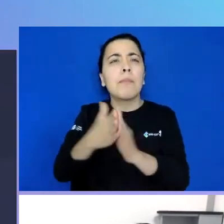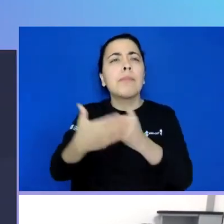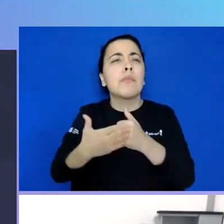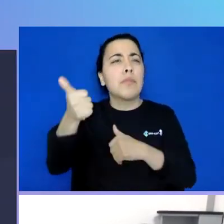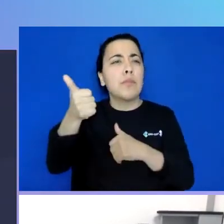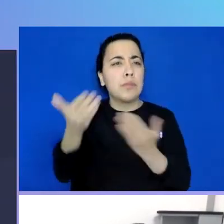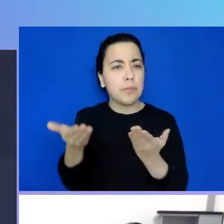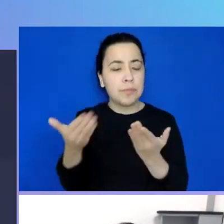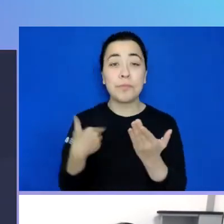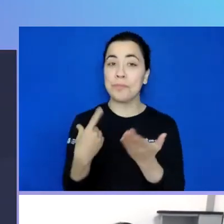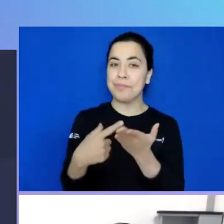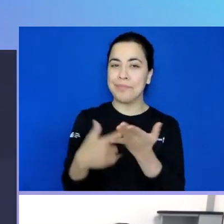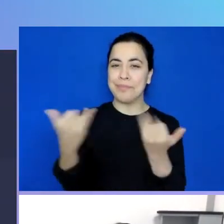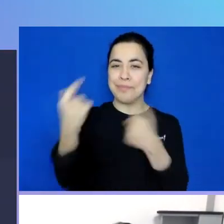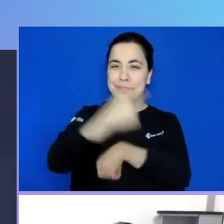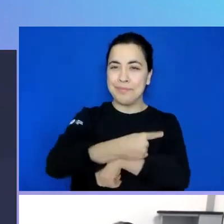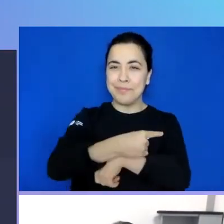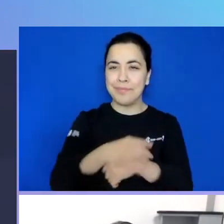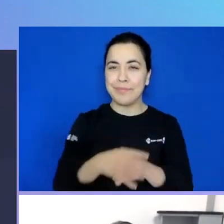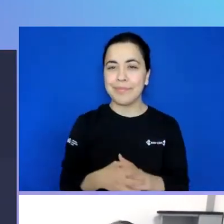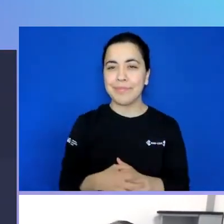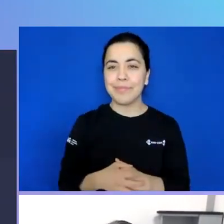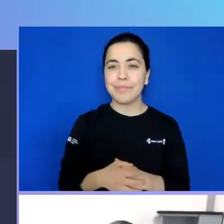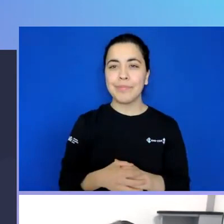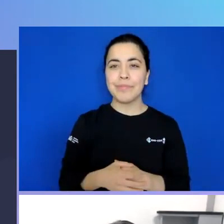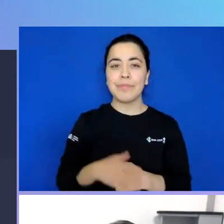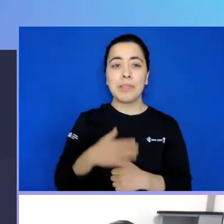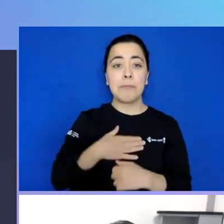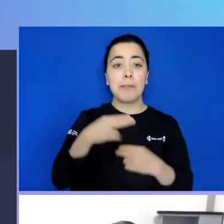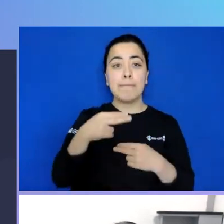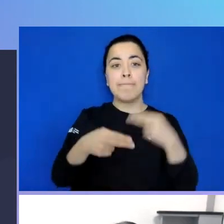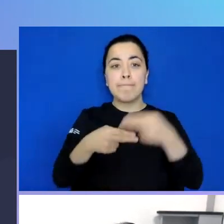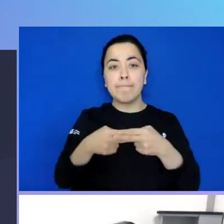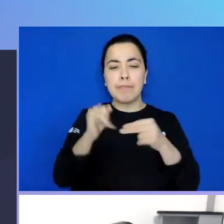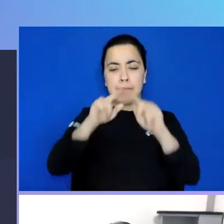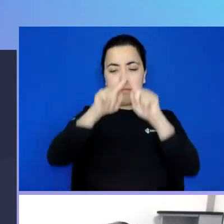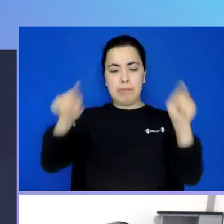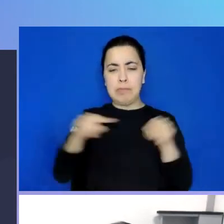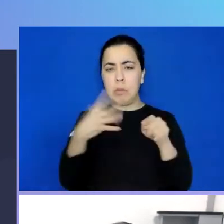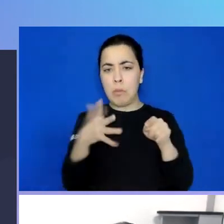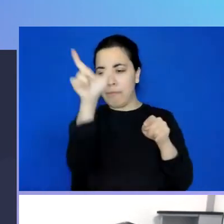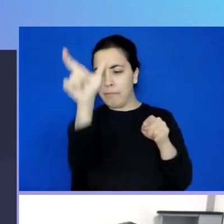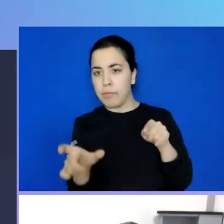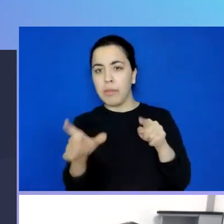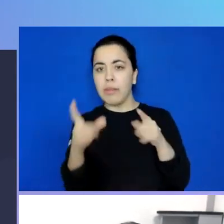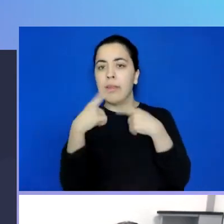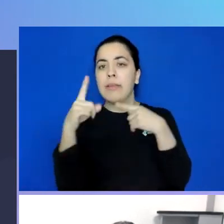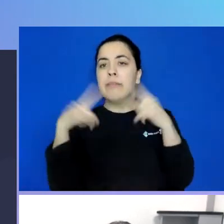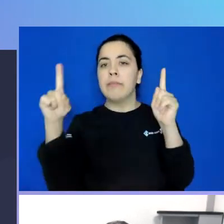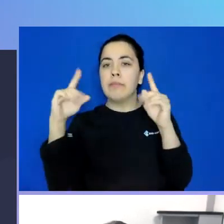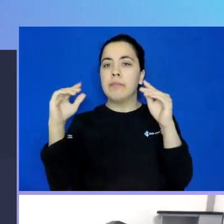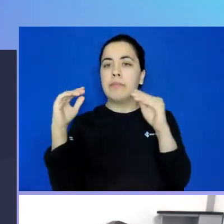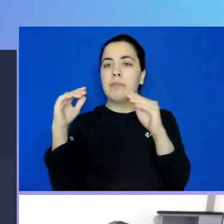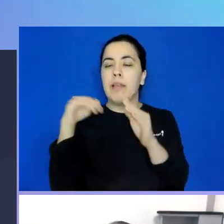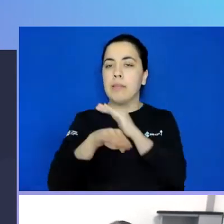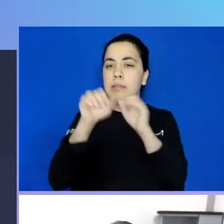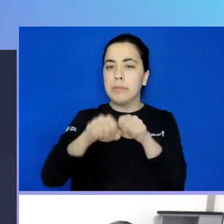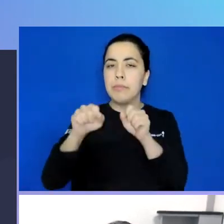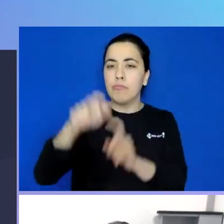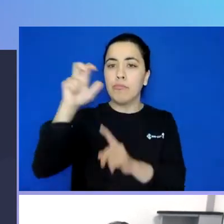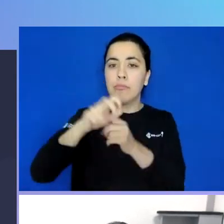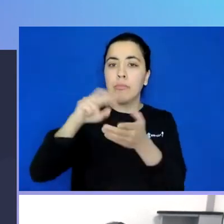And that's what we're going to talk about today. So my intro slide says, effective accessibility champion equals change